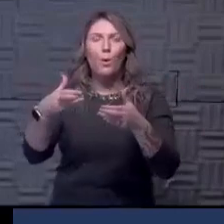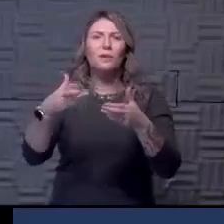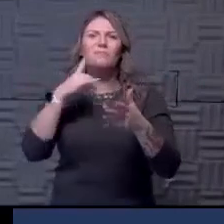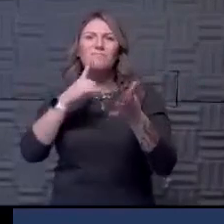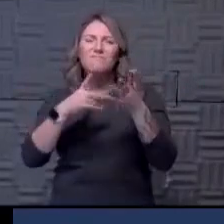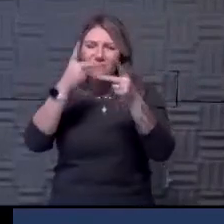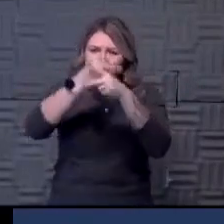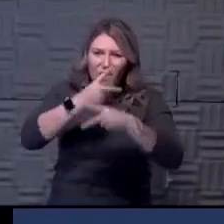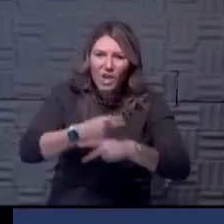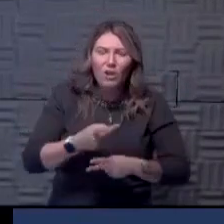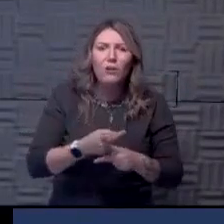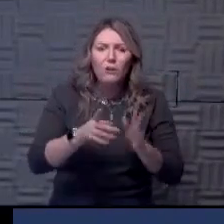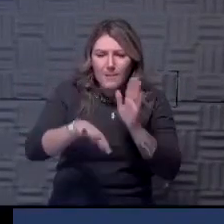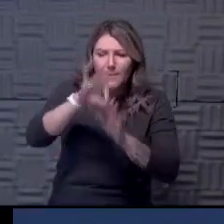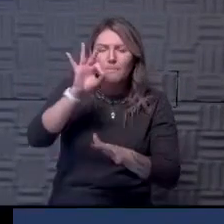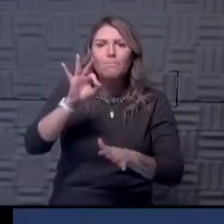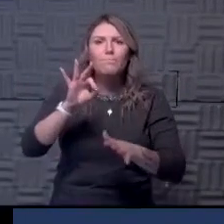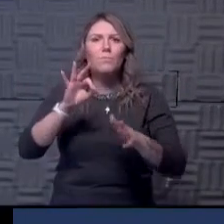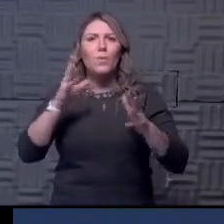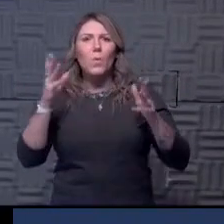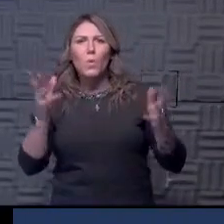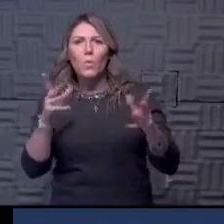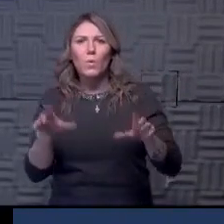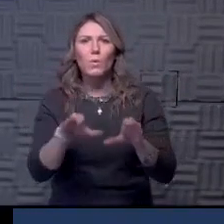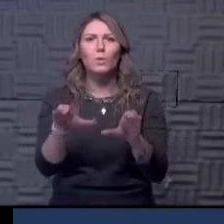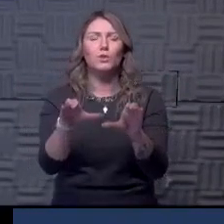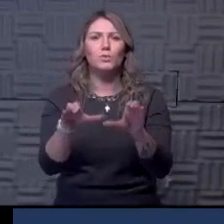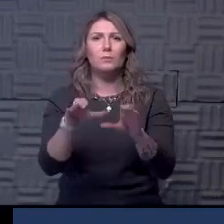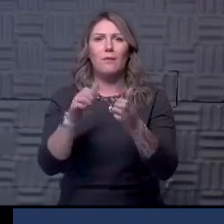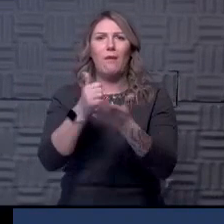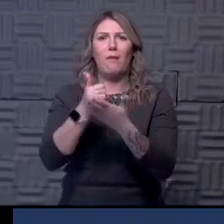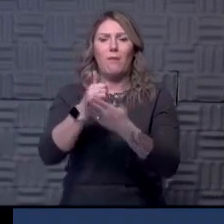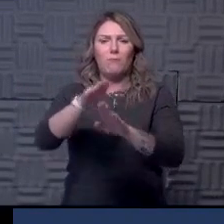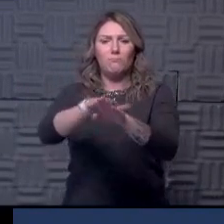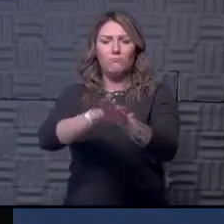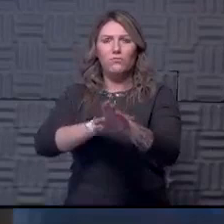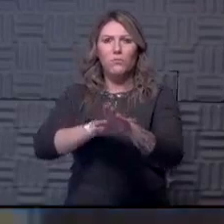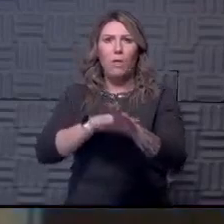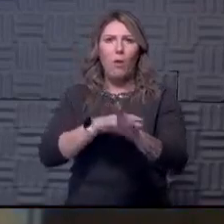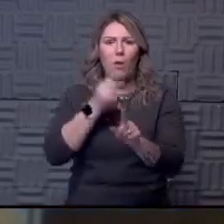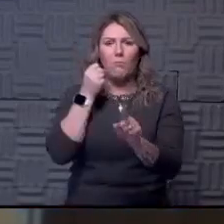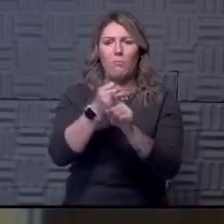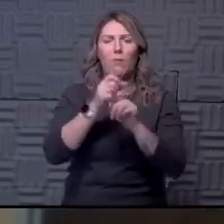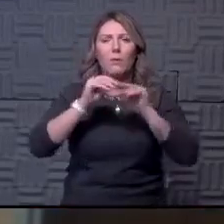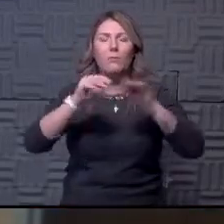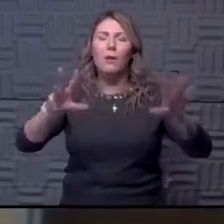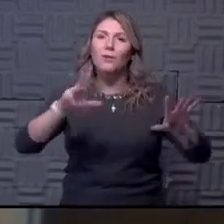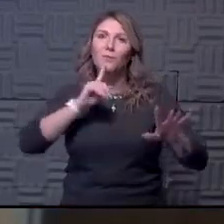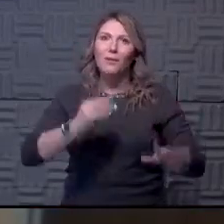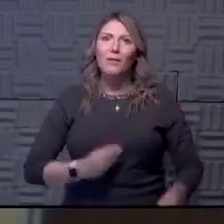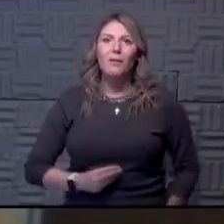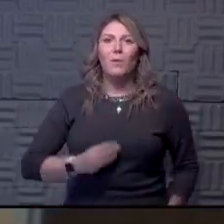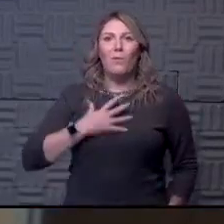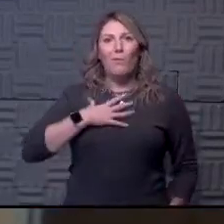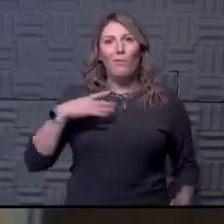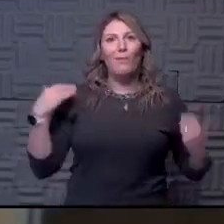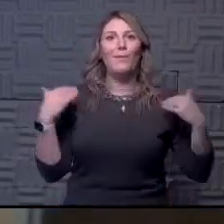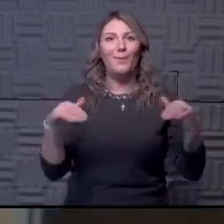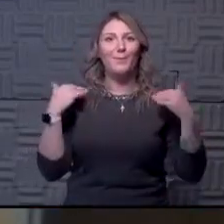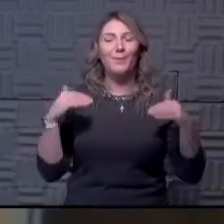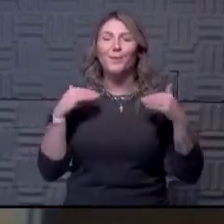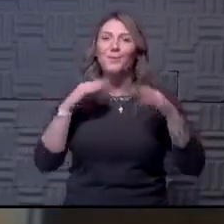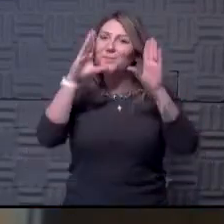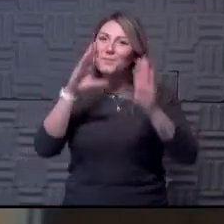what they could be for in order to help slow the spread of the pandemic. It was super inspiring, a great example